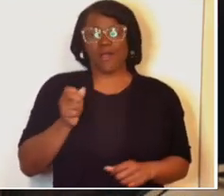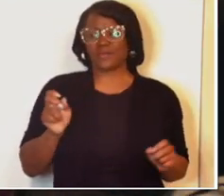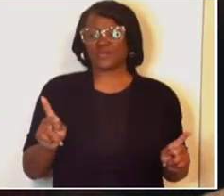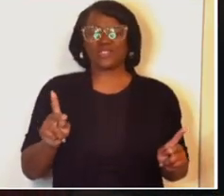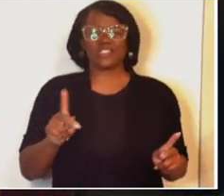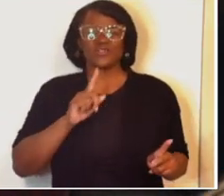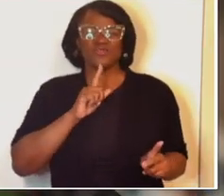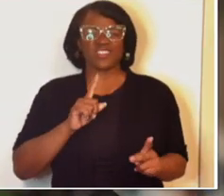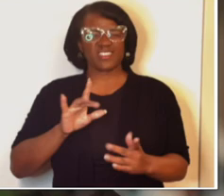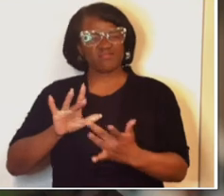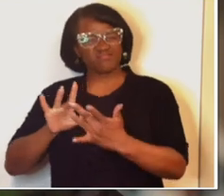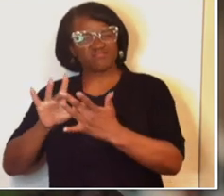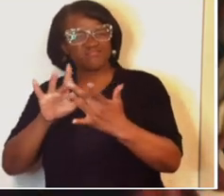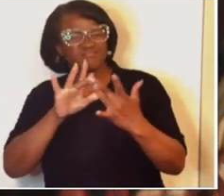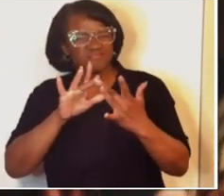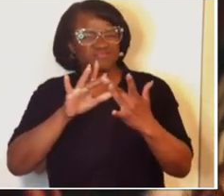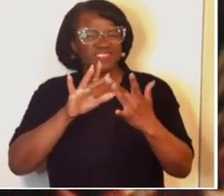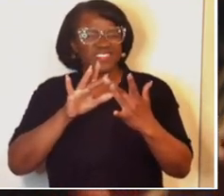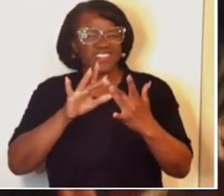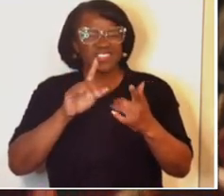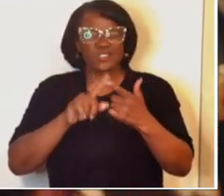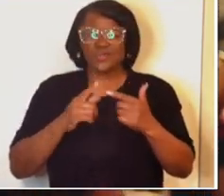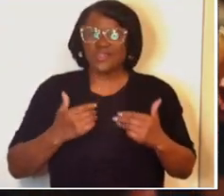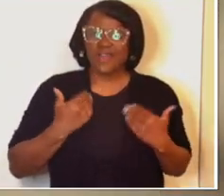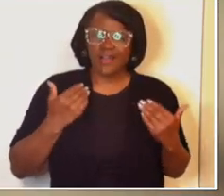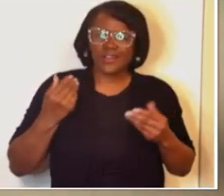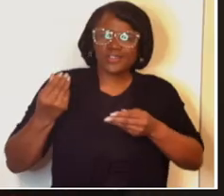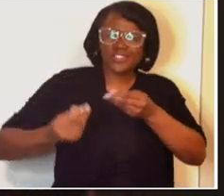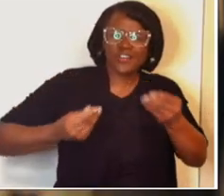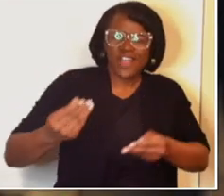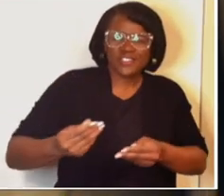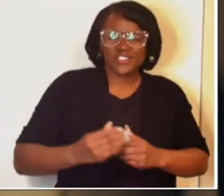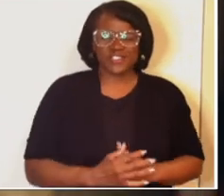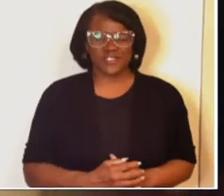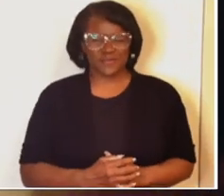reach through to the younger generations.